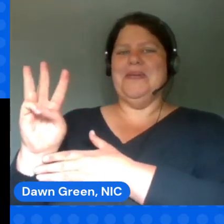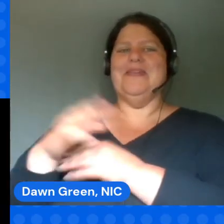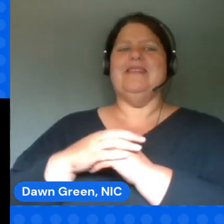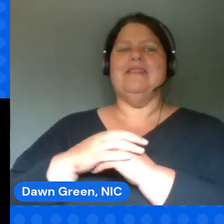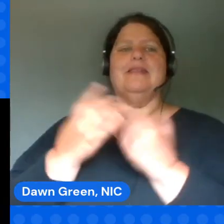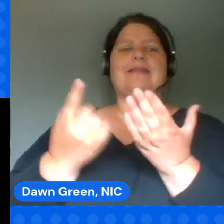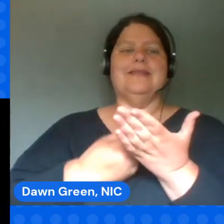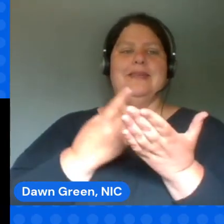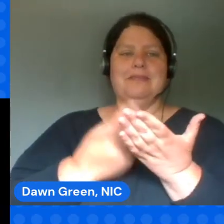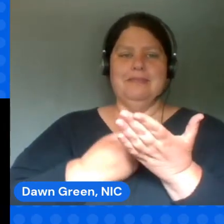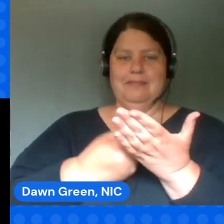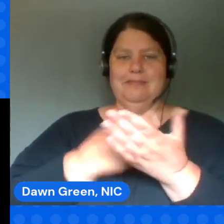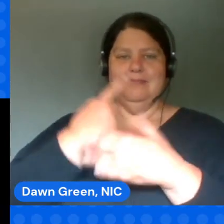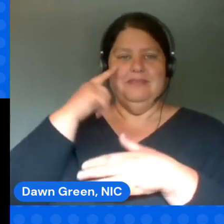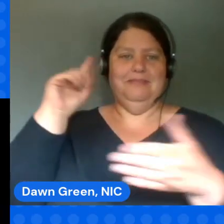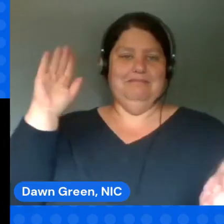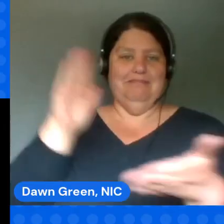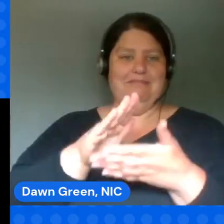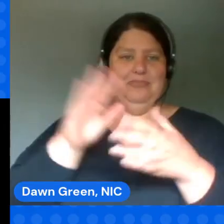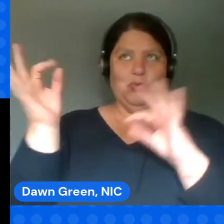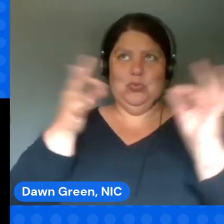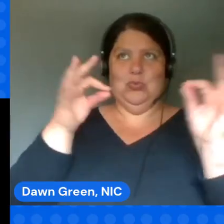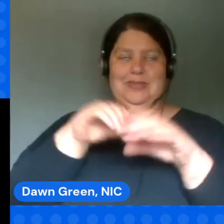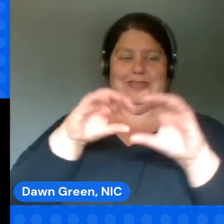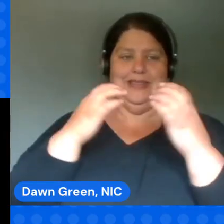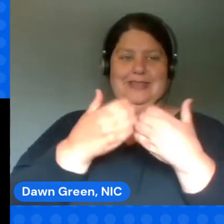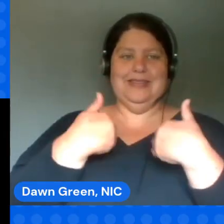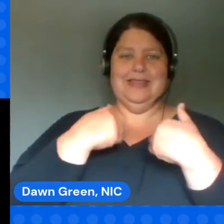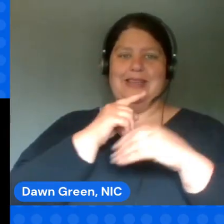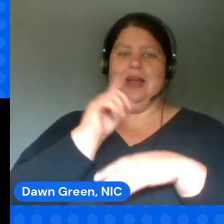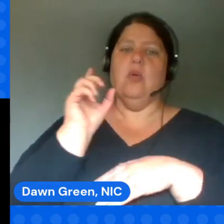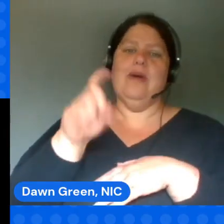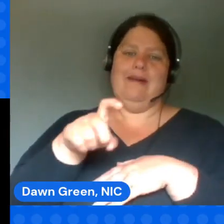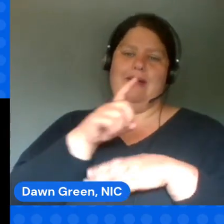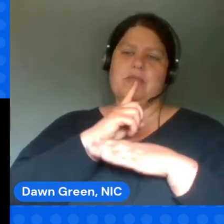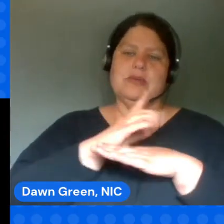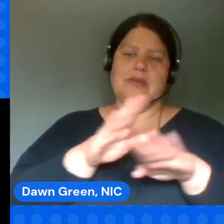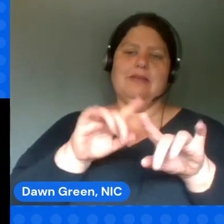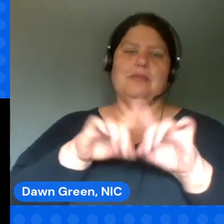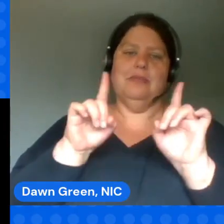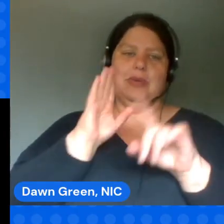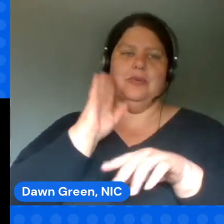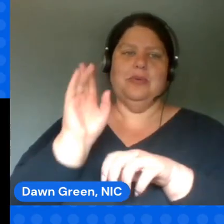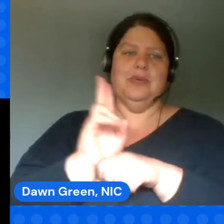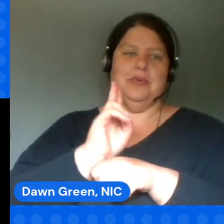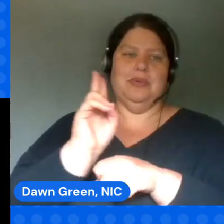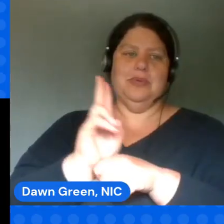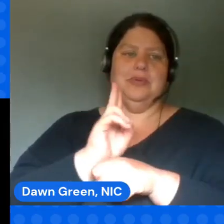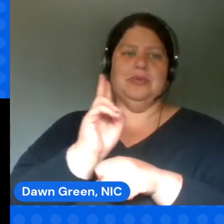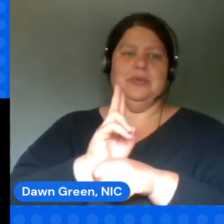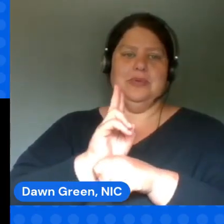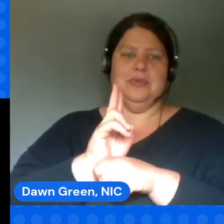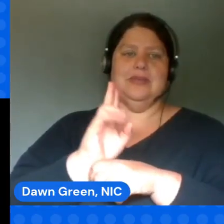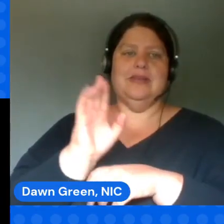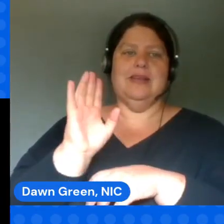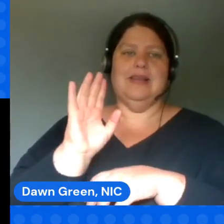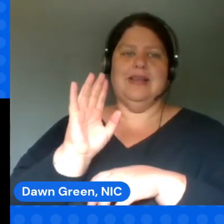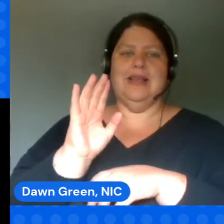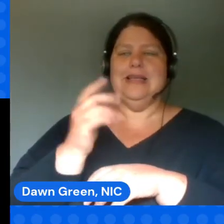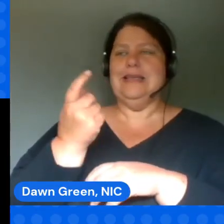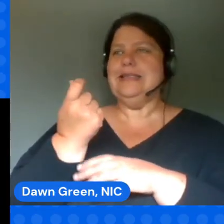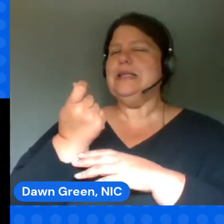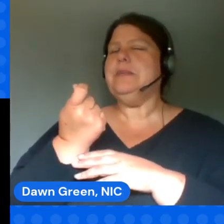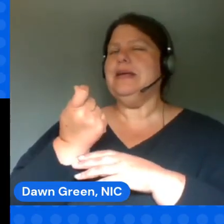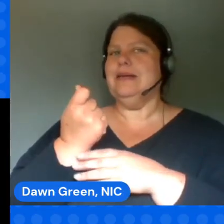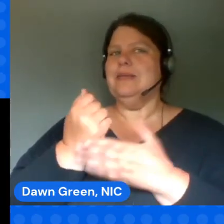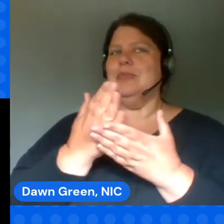minimize the distractions in the classroom, we have to silence it. But we'll actually use it a small piece for